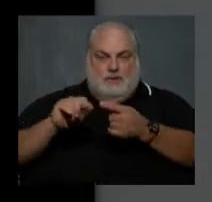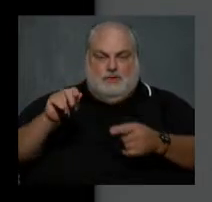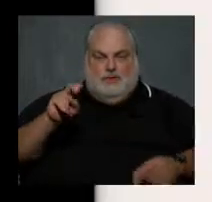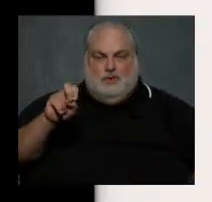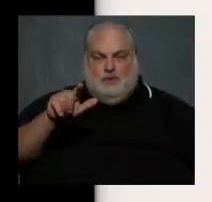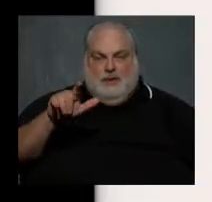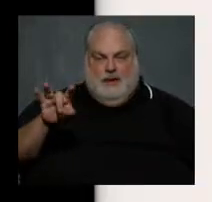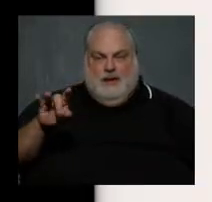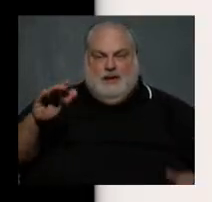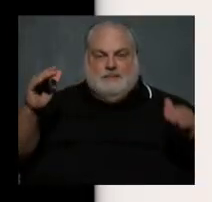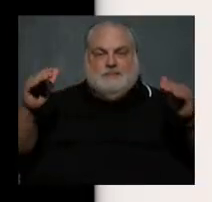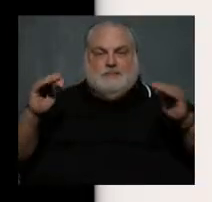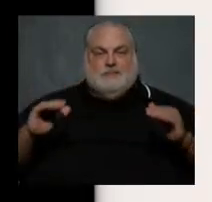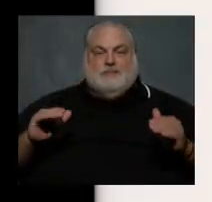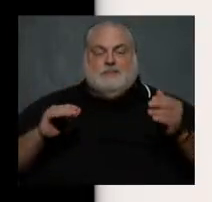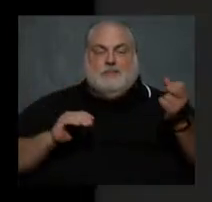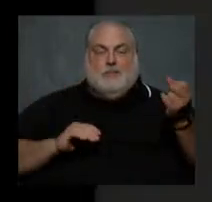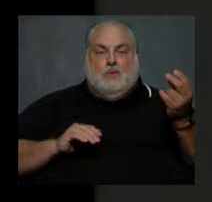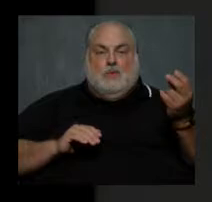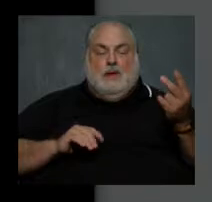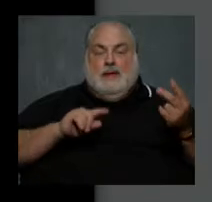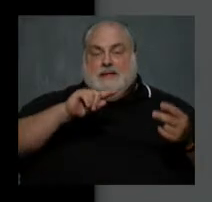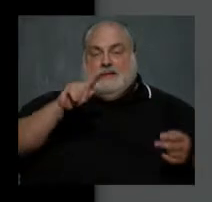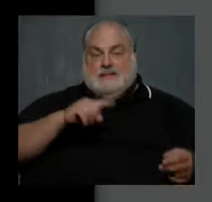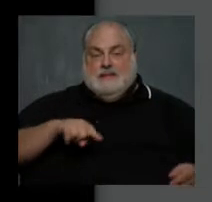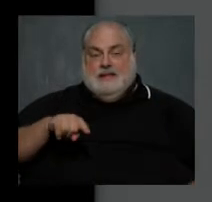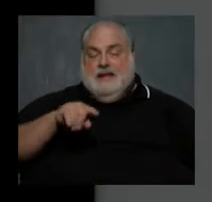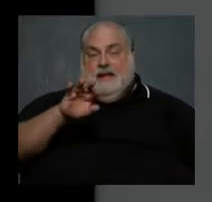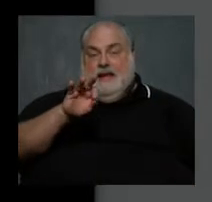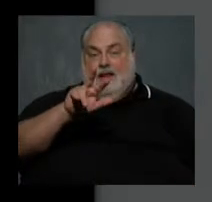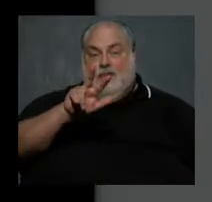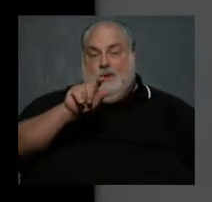hearing. Item number 12, file number